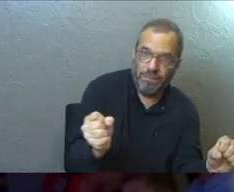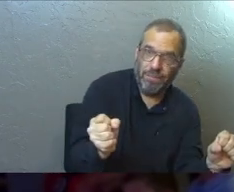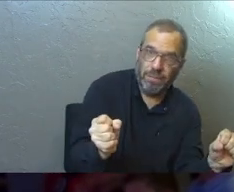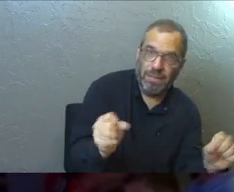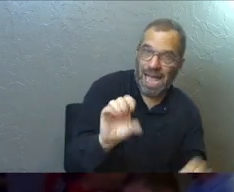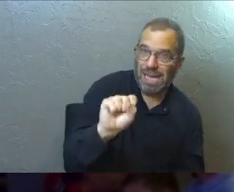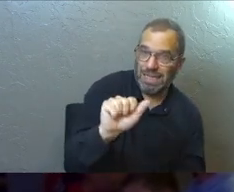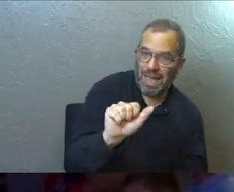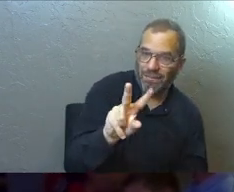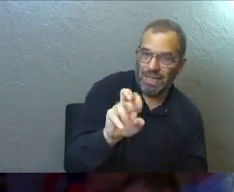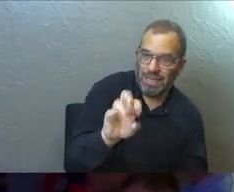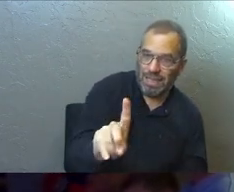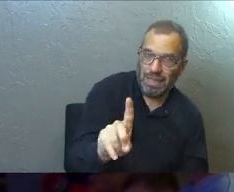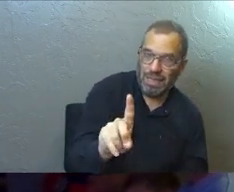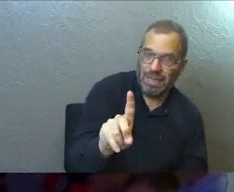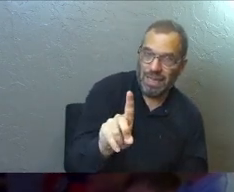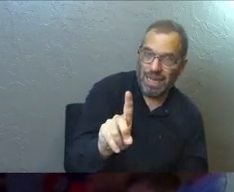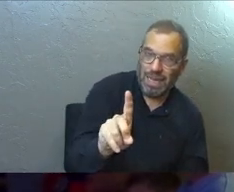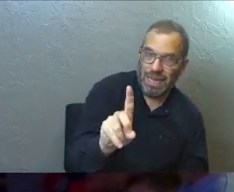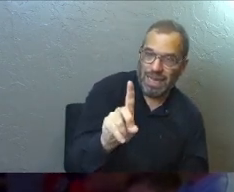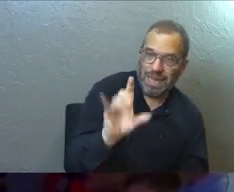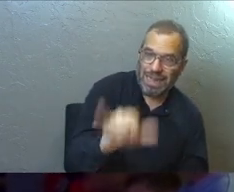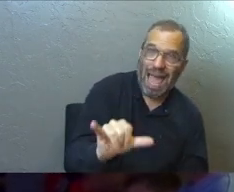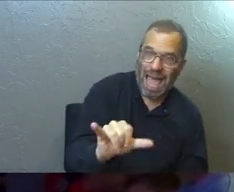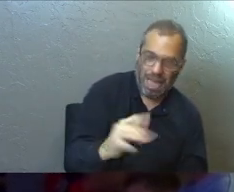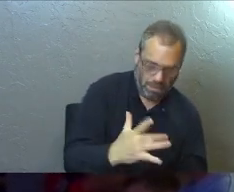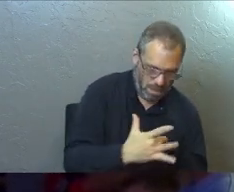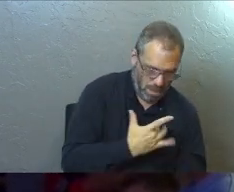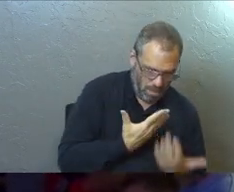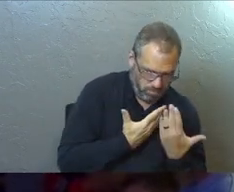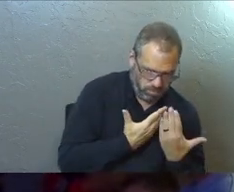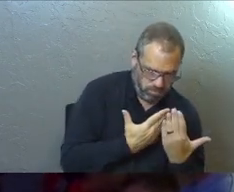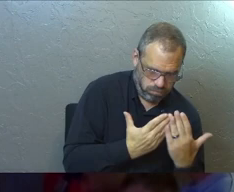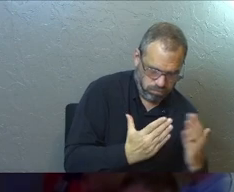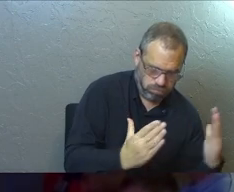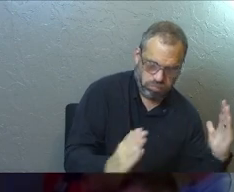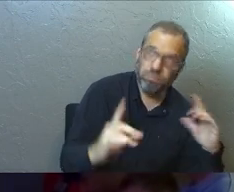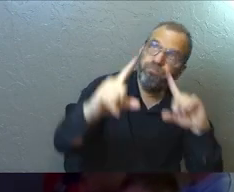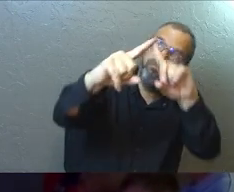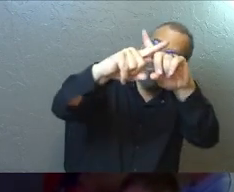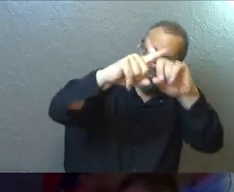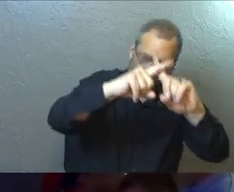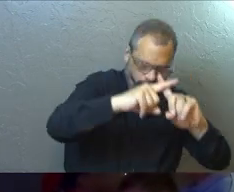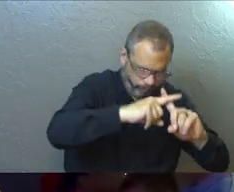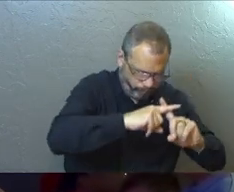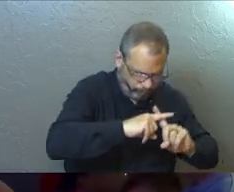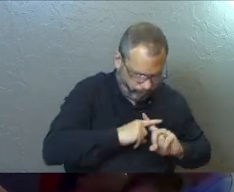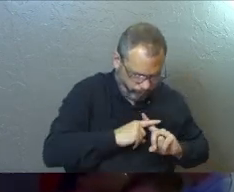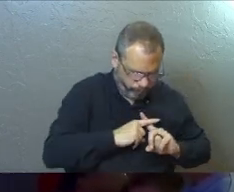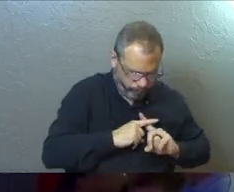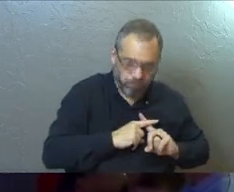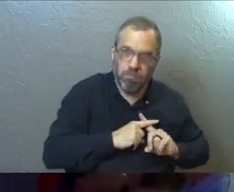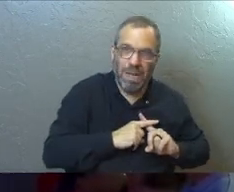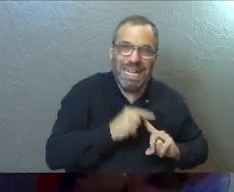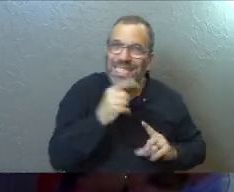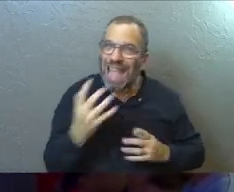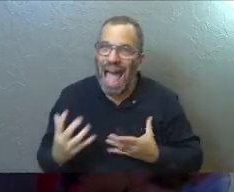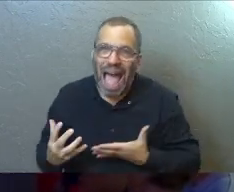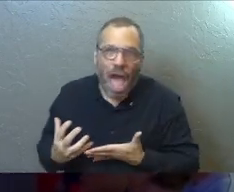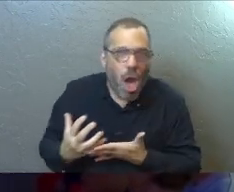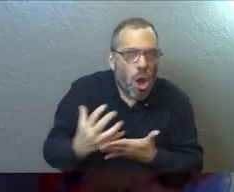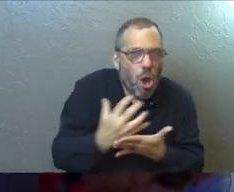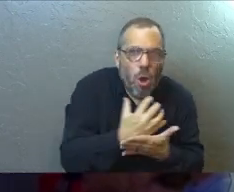saved. And that picture, that's you opening the door and letting him in. It's not you earning anything,